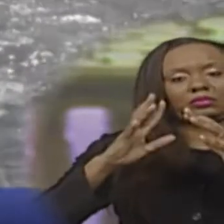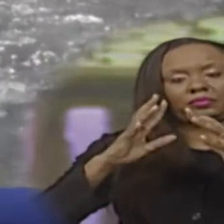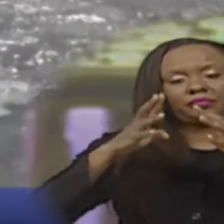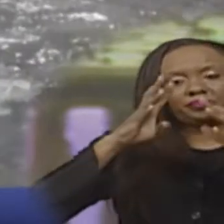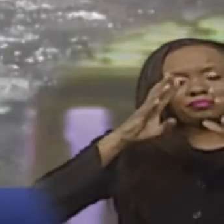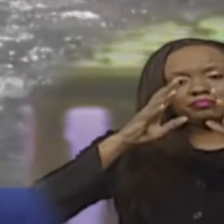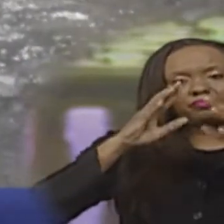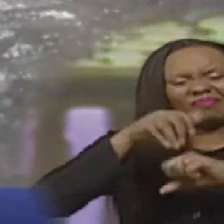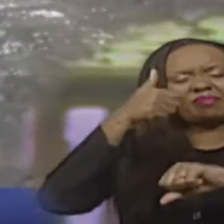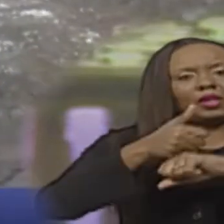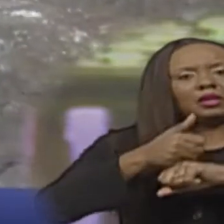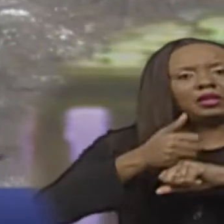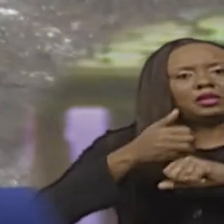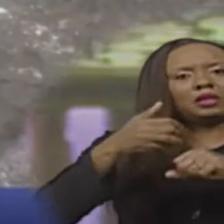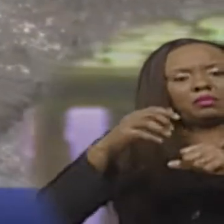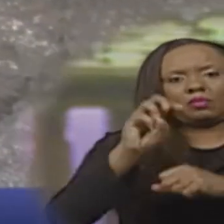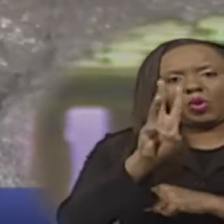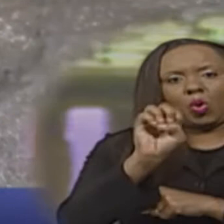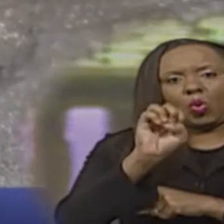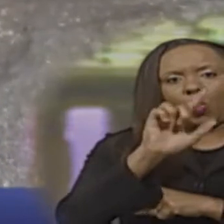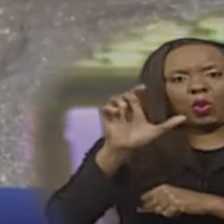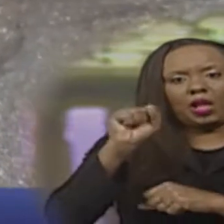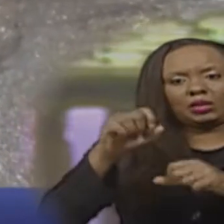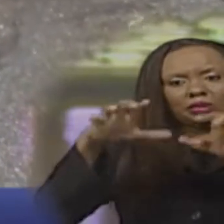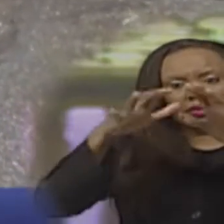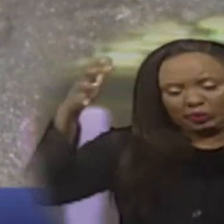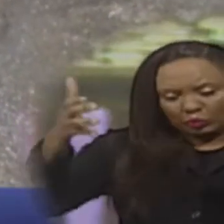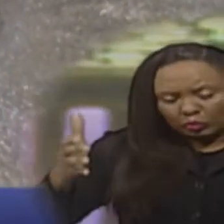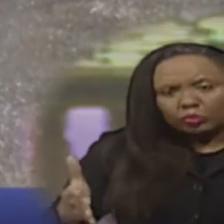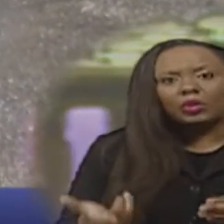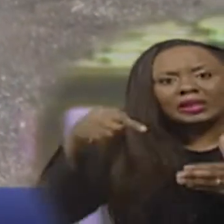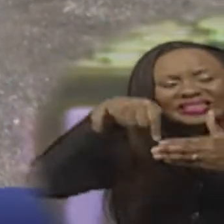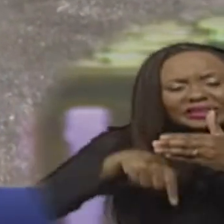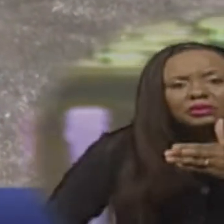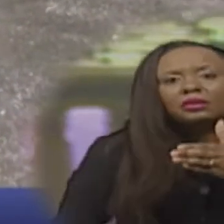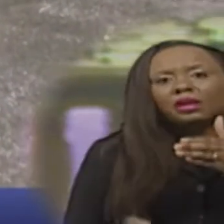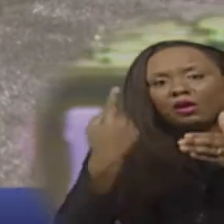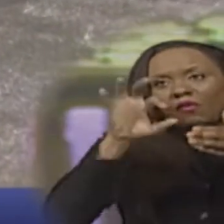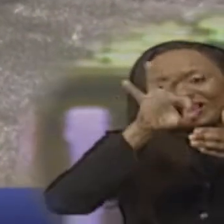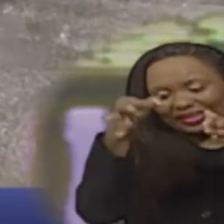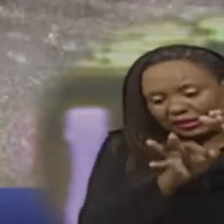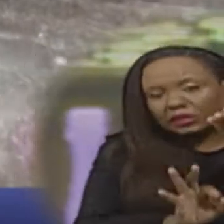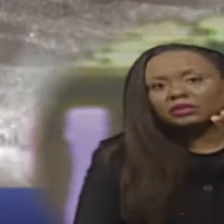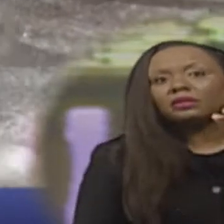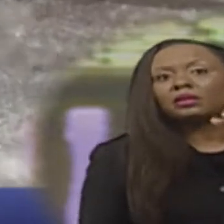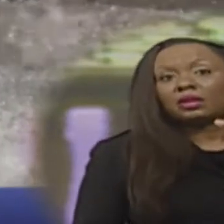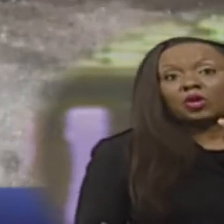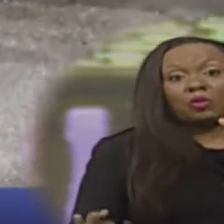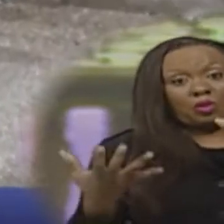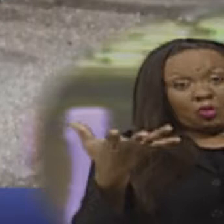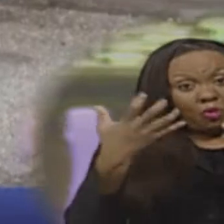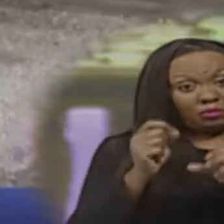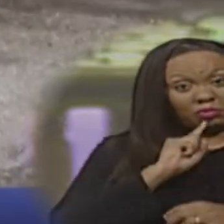wells in conjunction with the Ministry of Health and the EPD. We have to make sure that in constructing